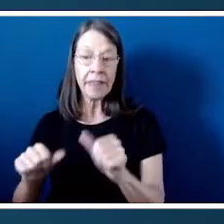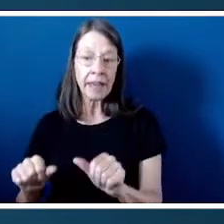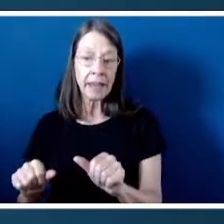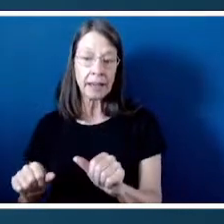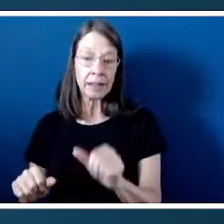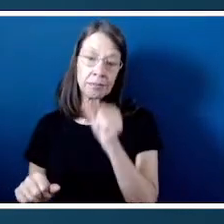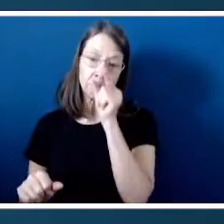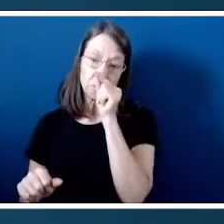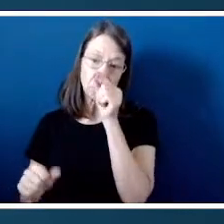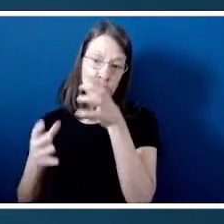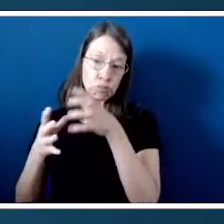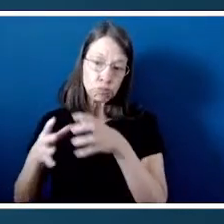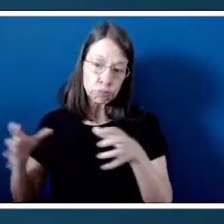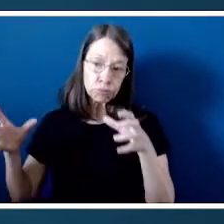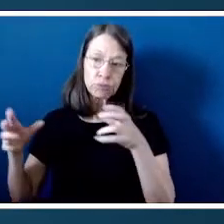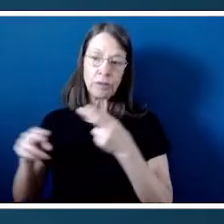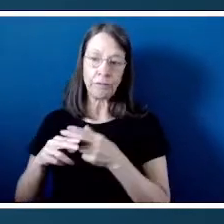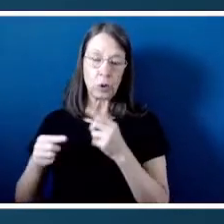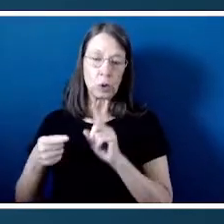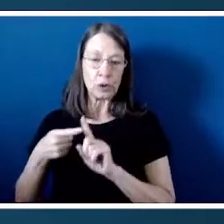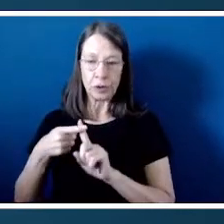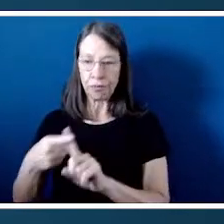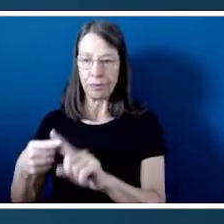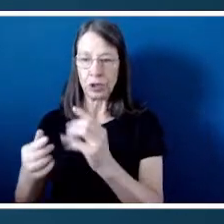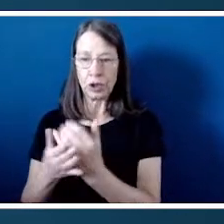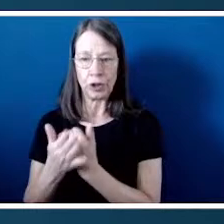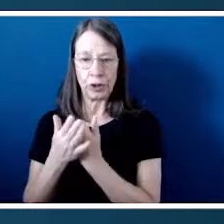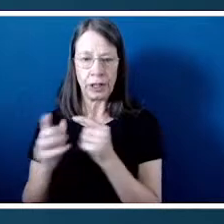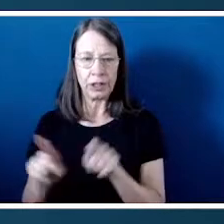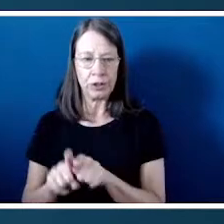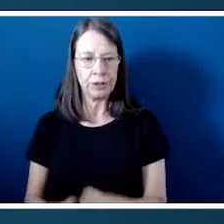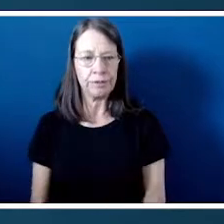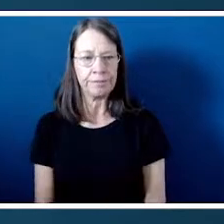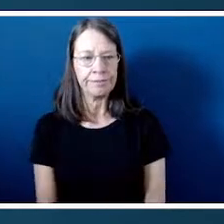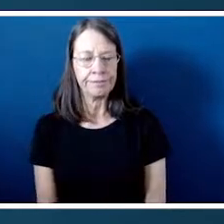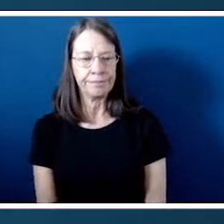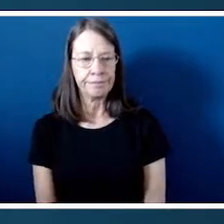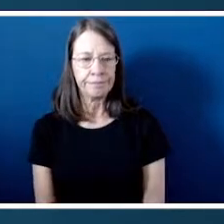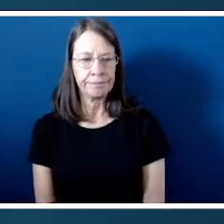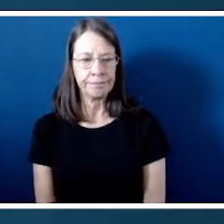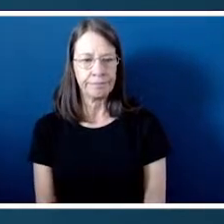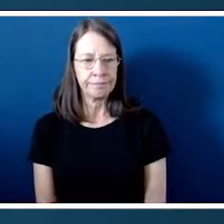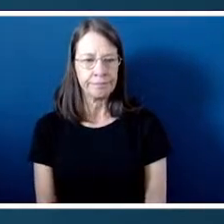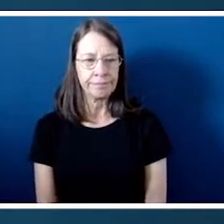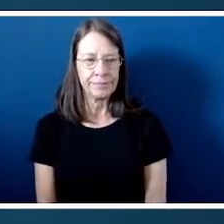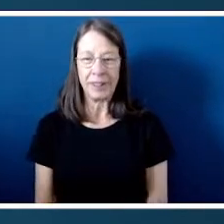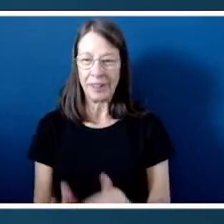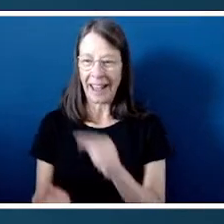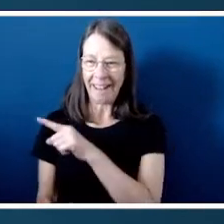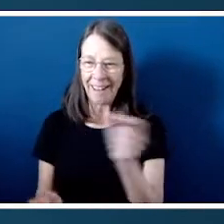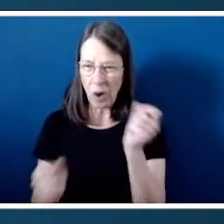strategy for security as well and stability in the region. Okay, well, now you've woken everybody up.